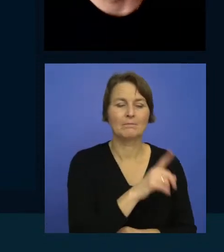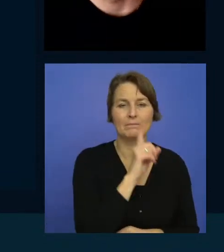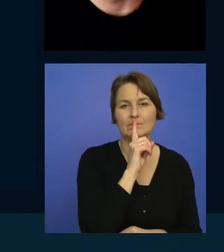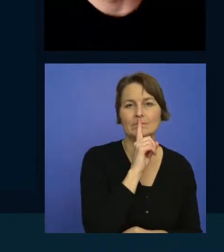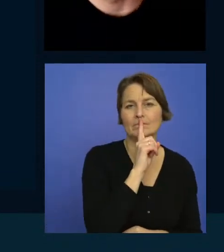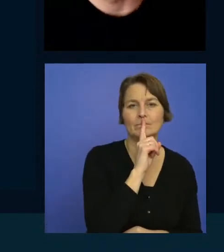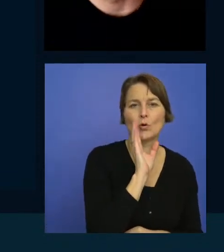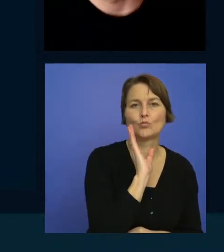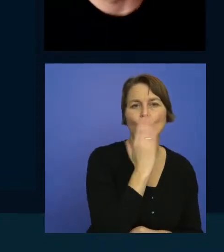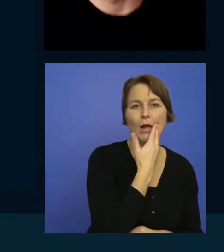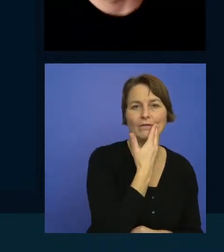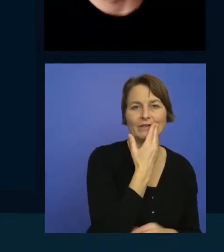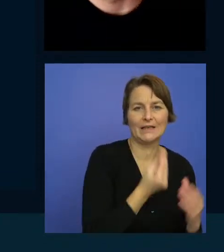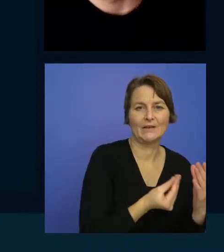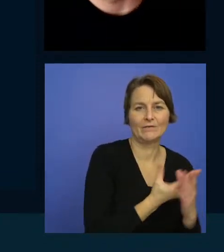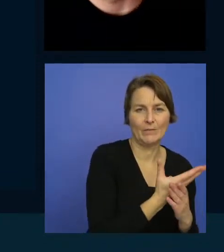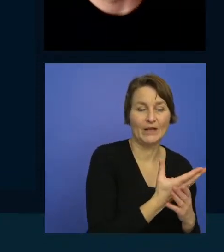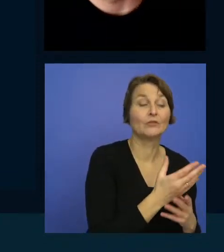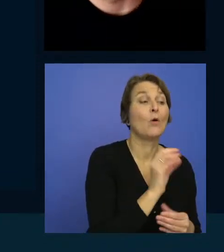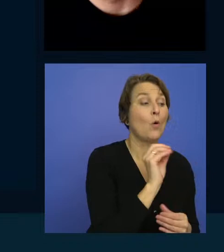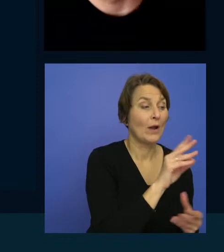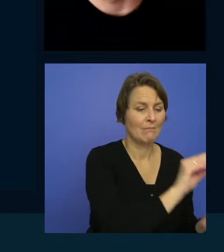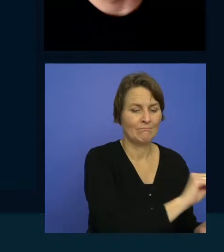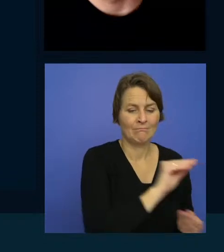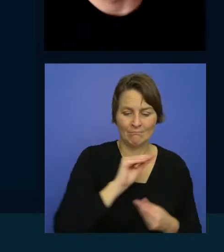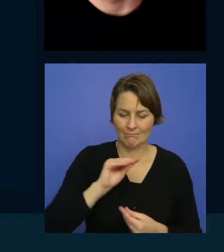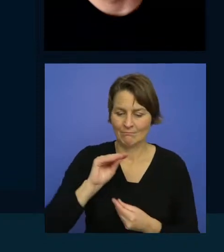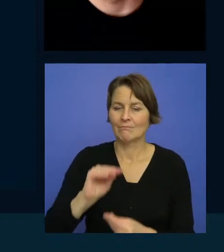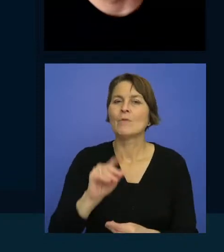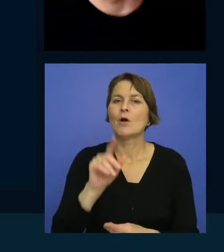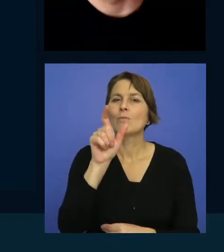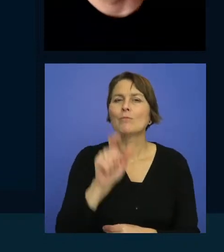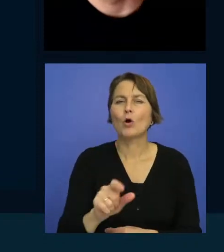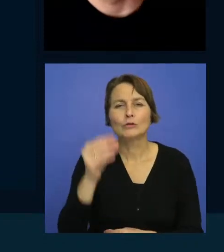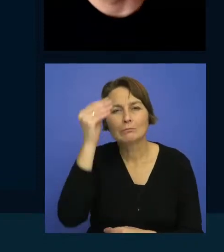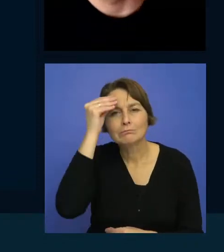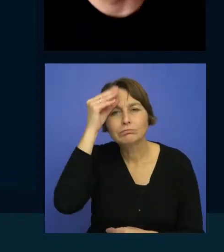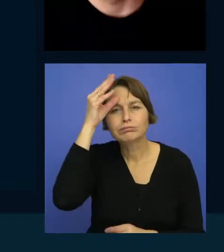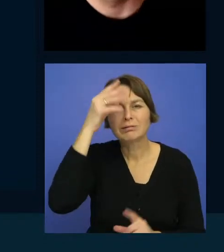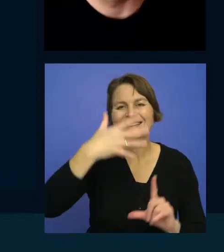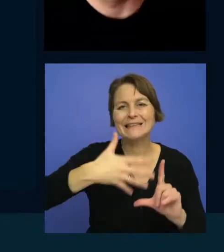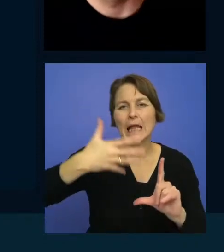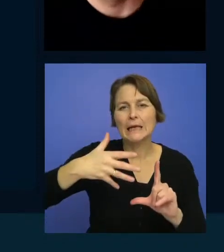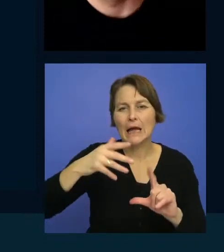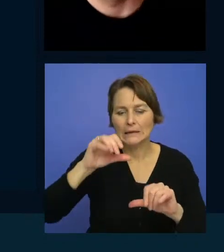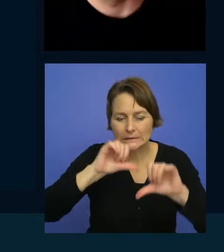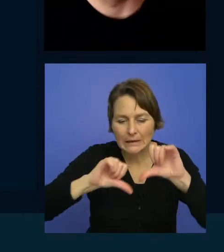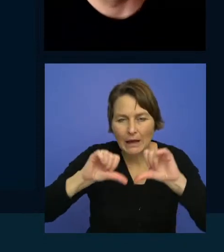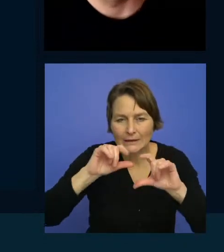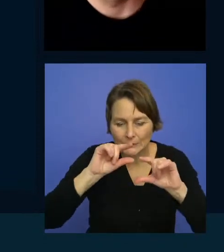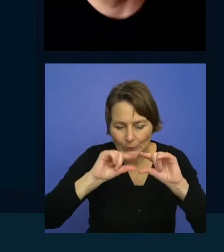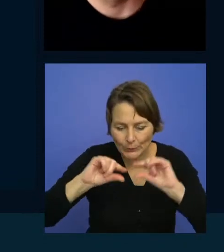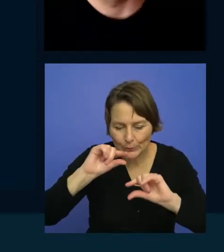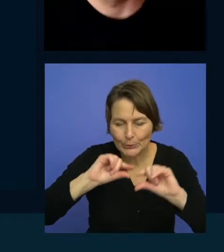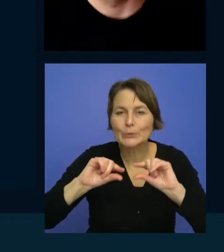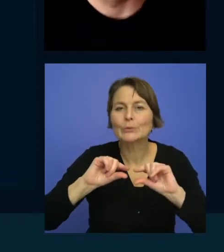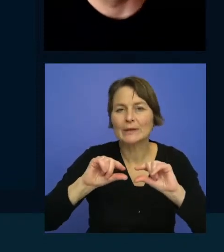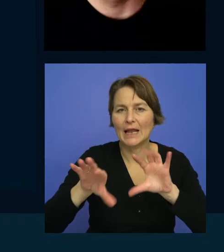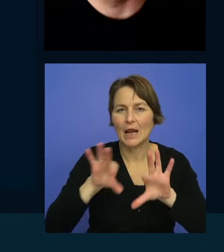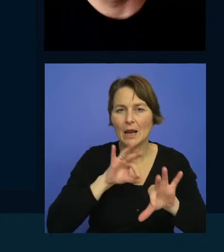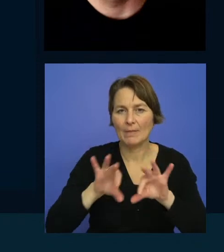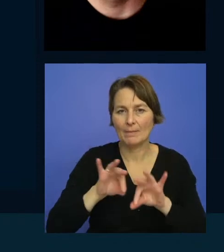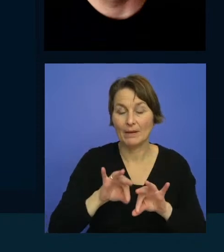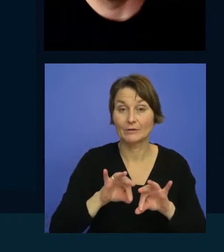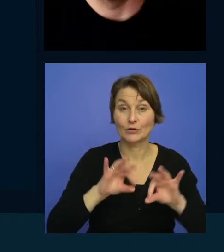can take that and give it to my data scientist without having to worry about privacy. So I'm going to generate my data set here.